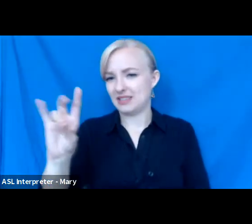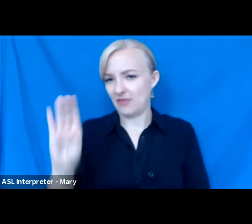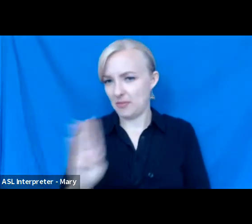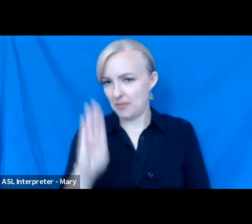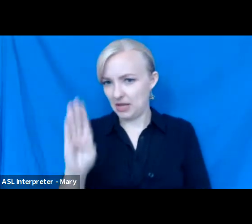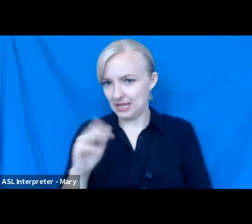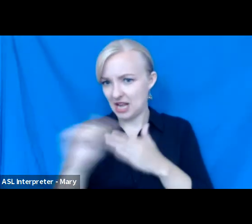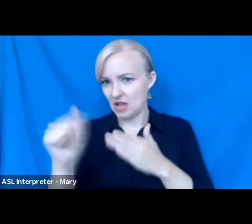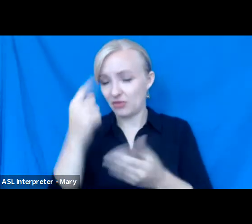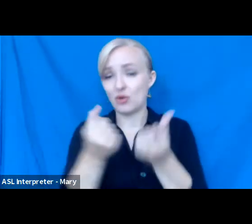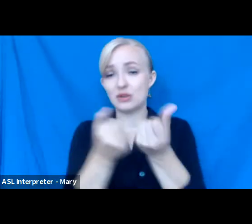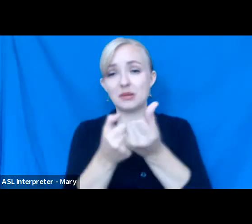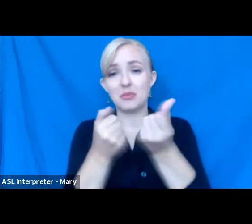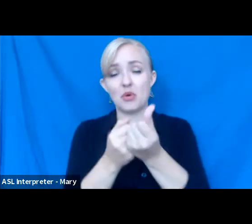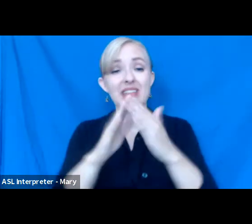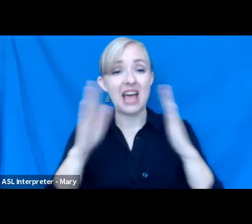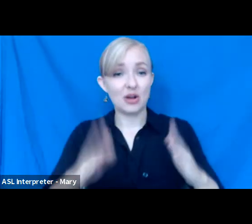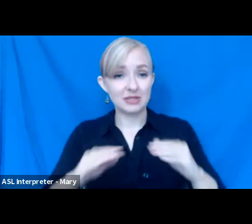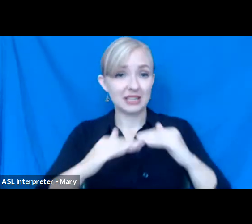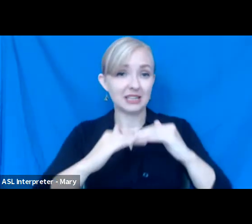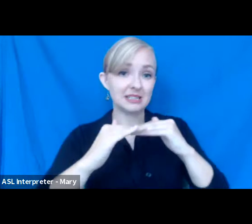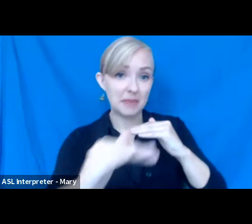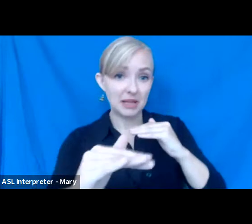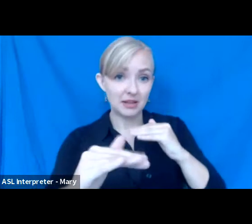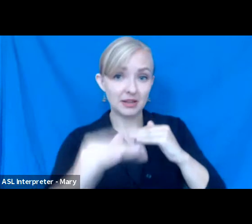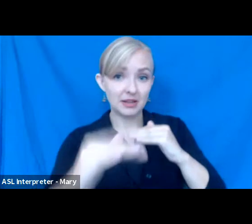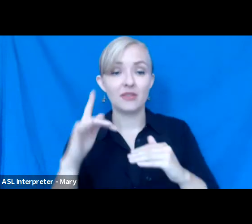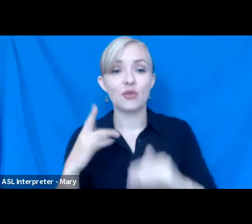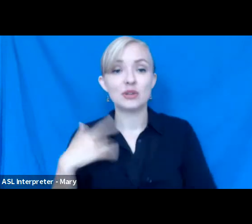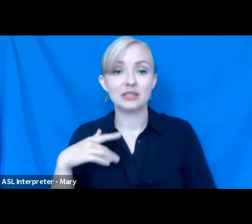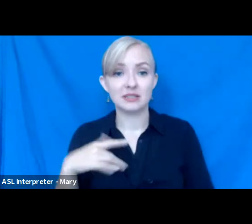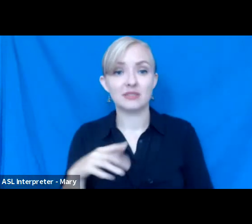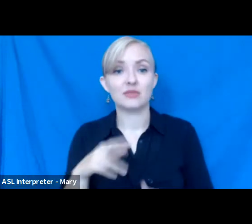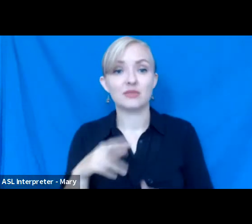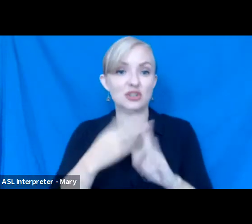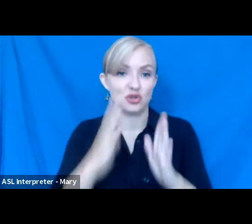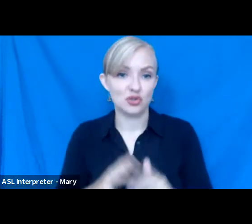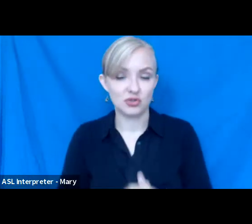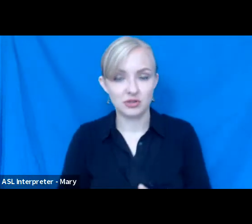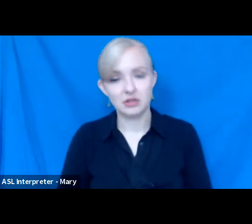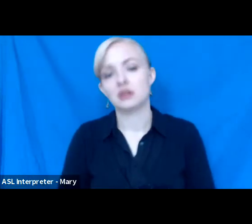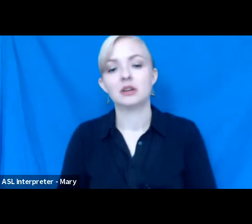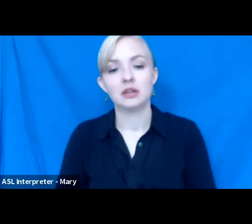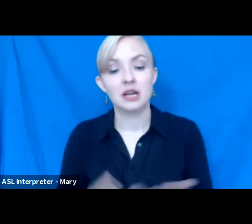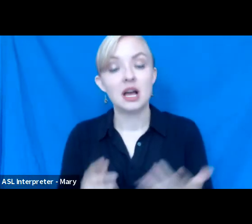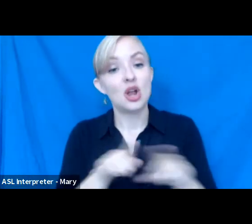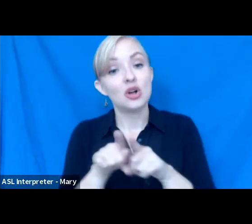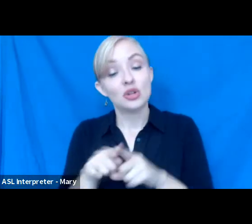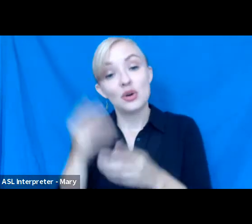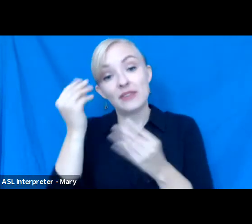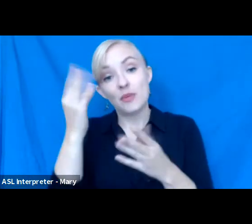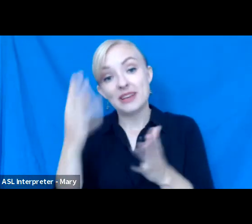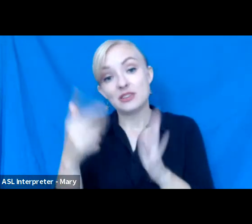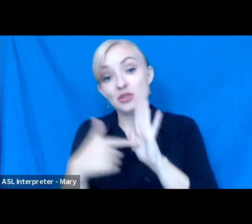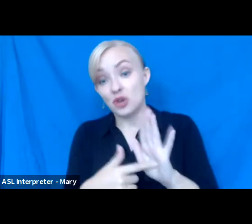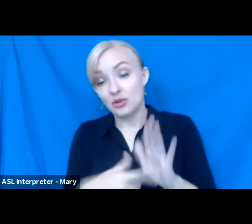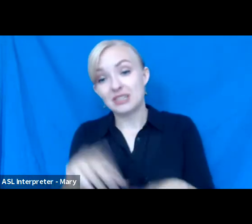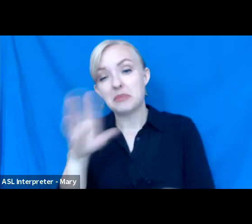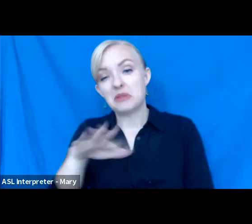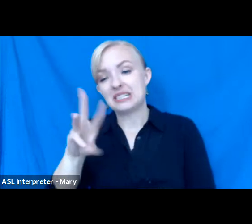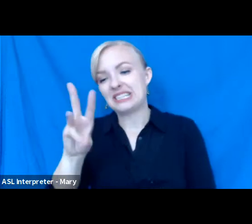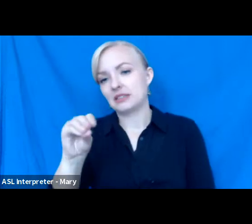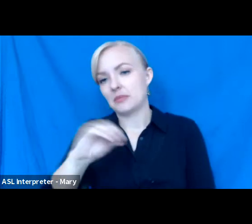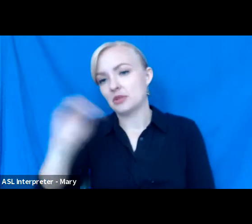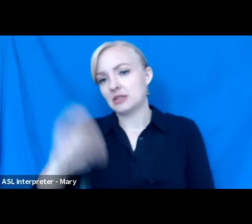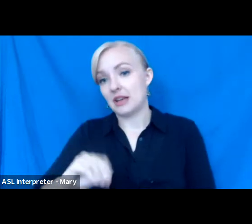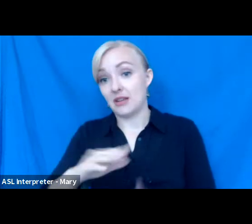to support the housing stability of vulnerable renters. And data also suggests that 60% of households